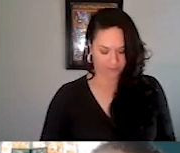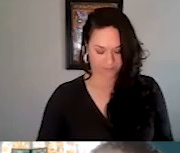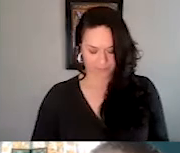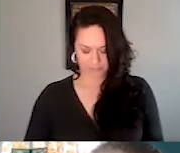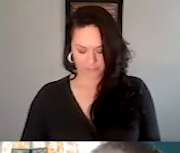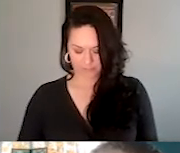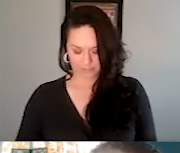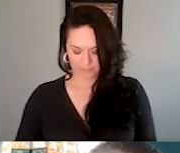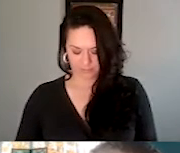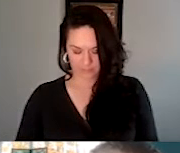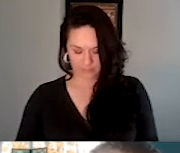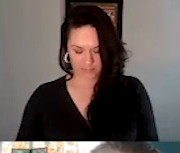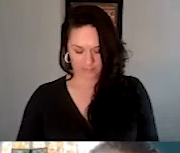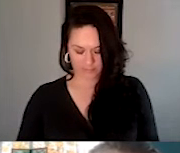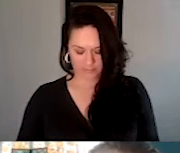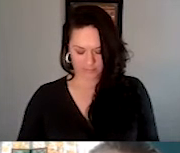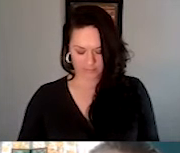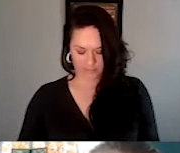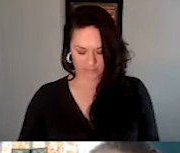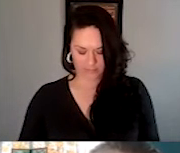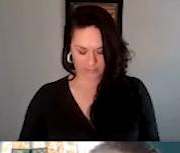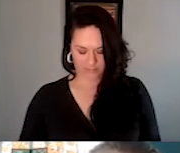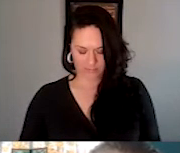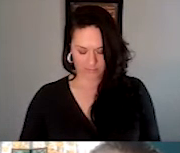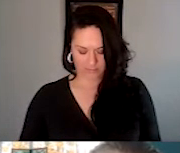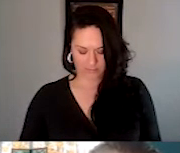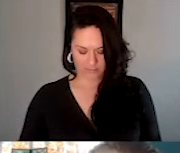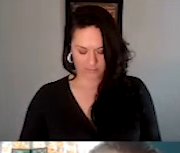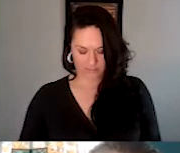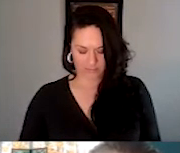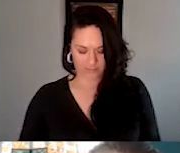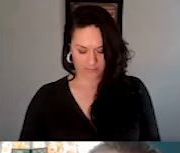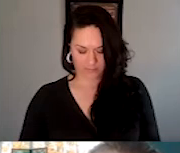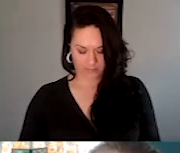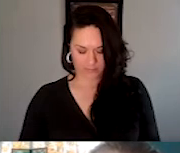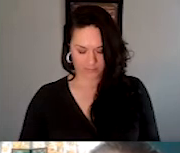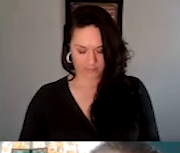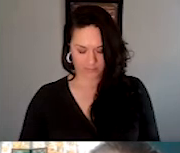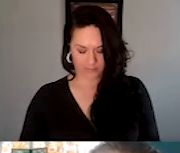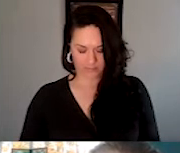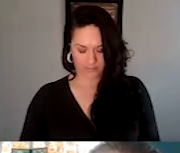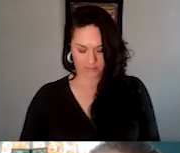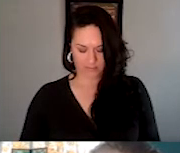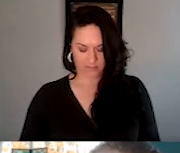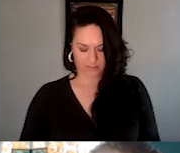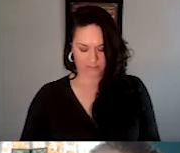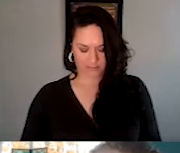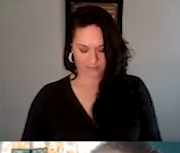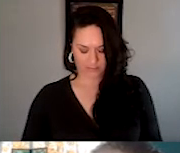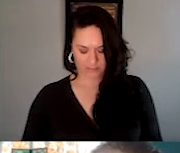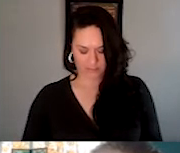oversight whatsoever. And a lot of this actually contains many other compounds, some of which are